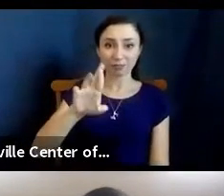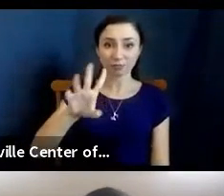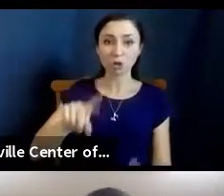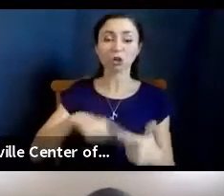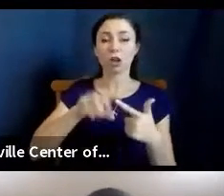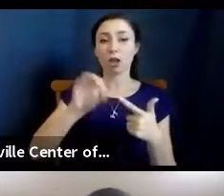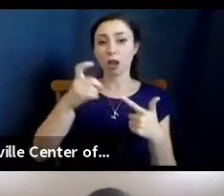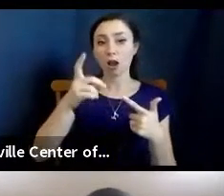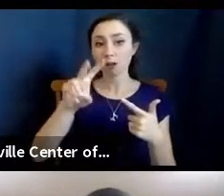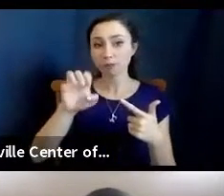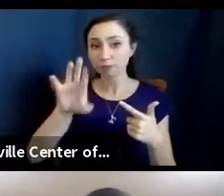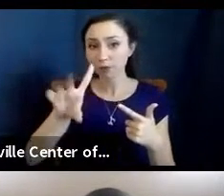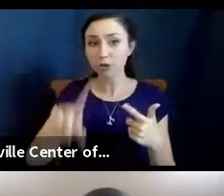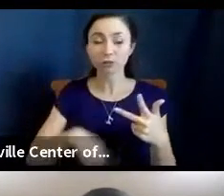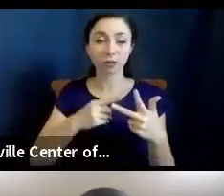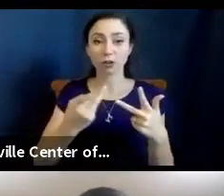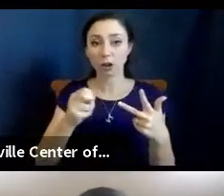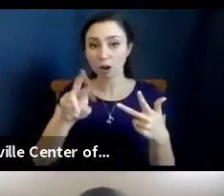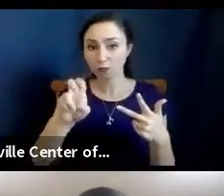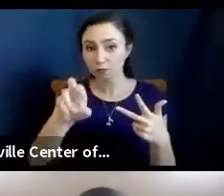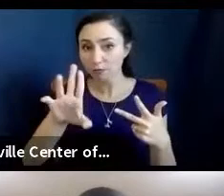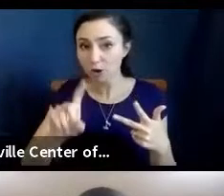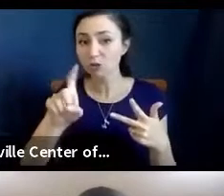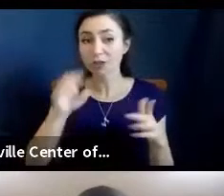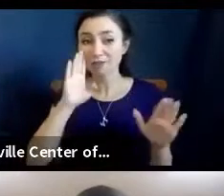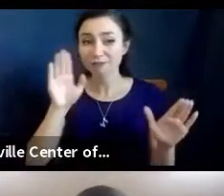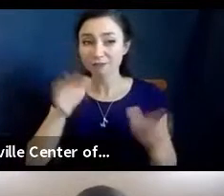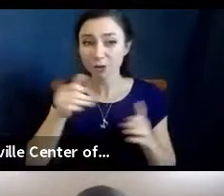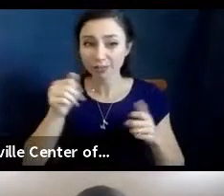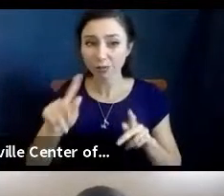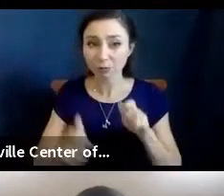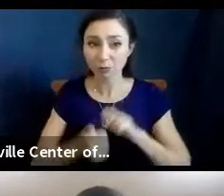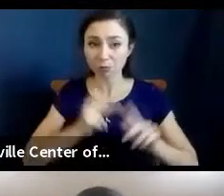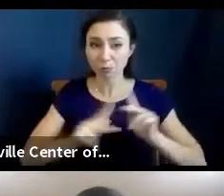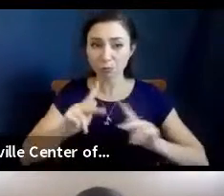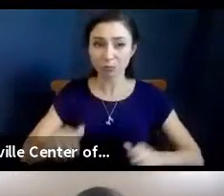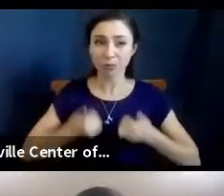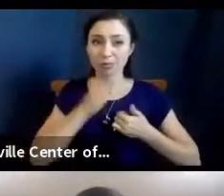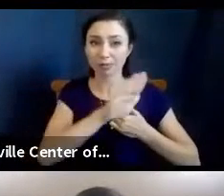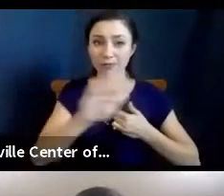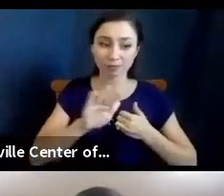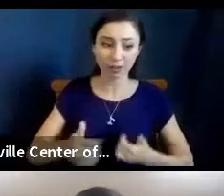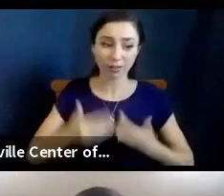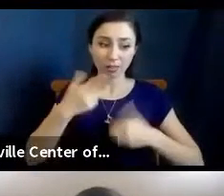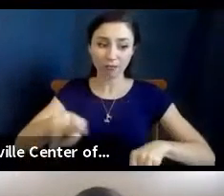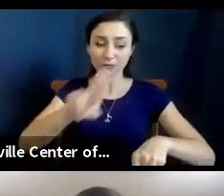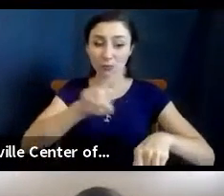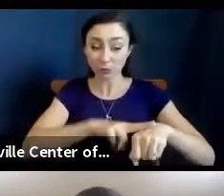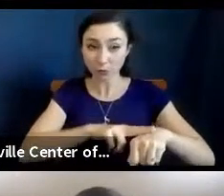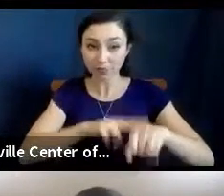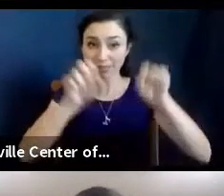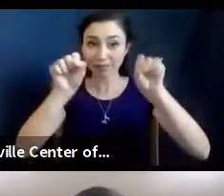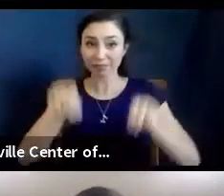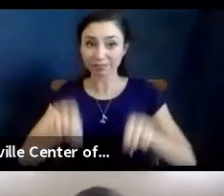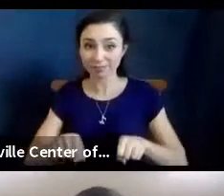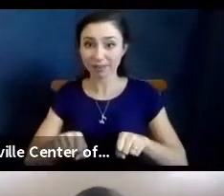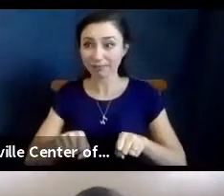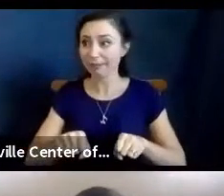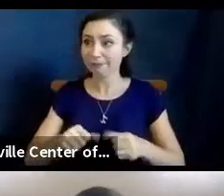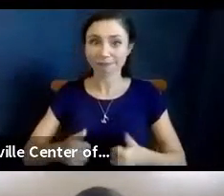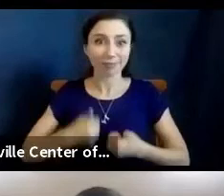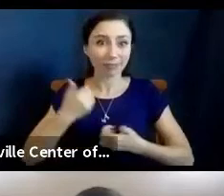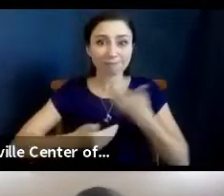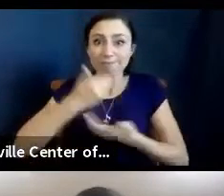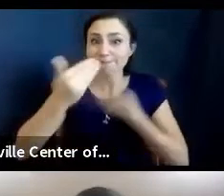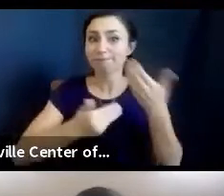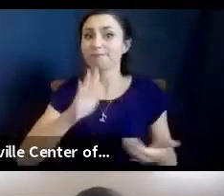there should be a focus on allowing most people to live their lives normally to build immunity through natural infection. We also need to